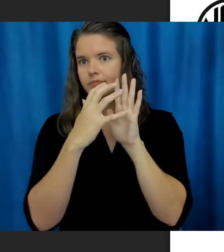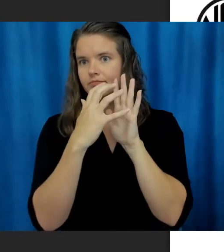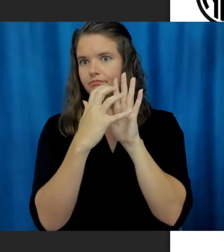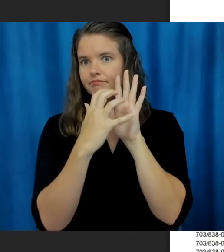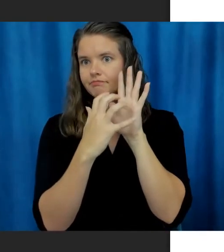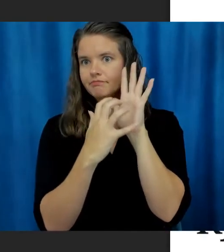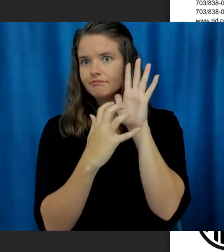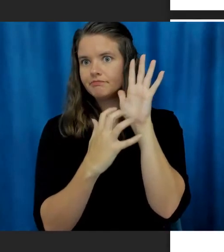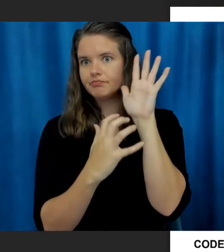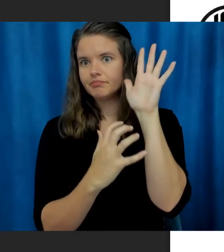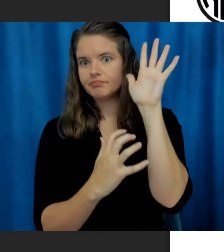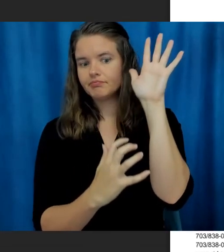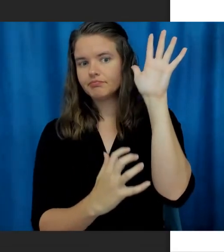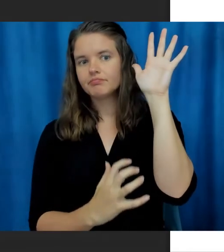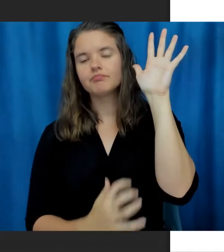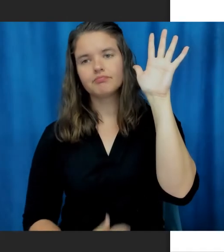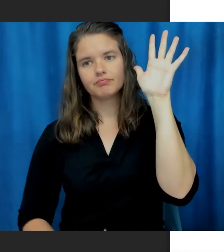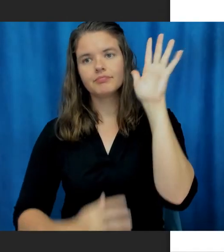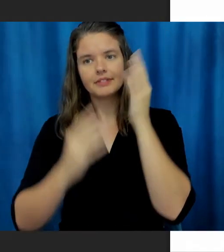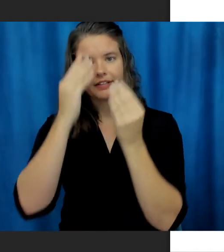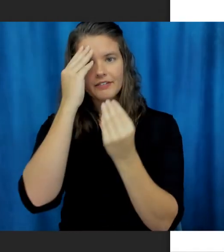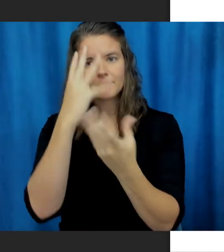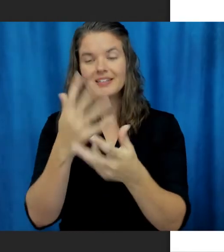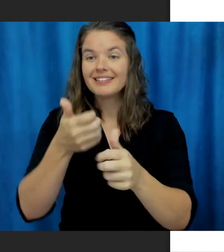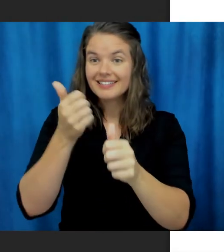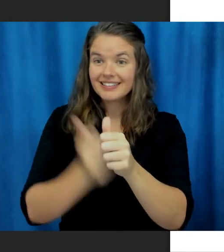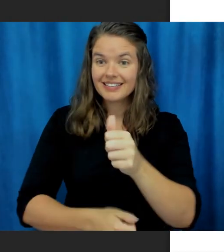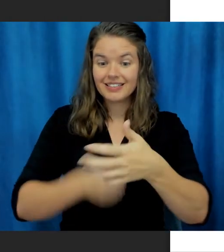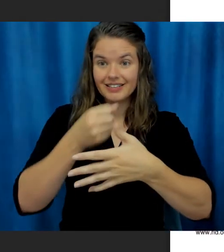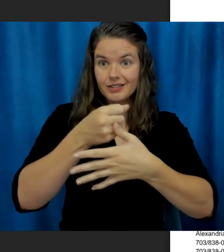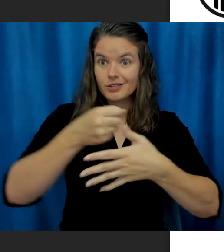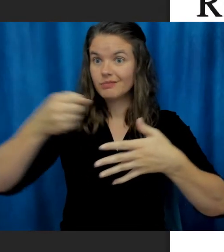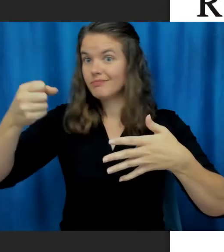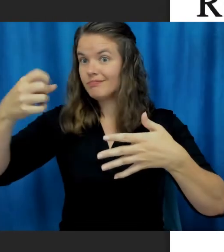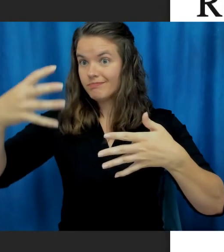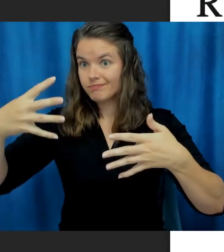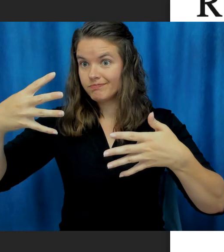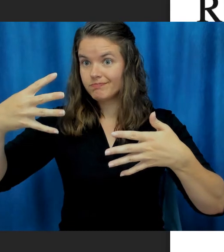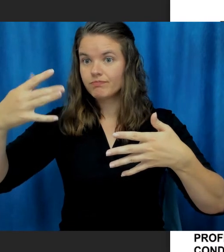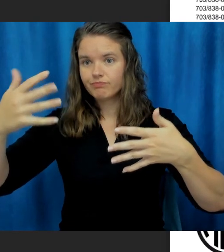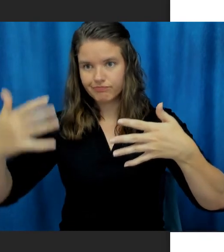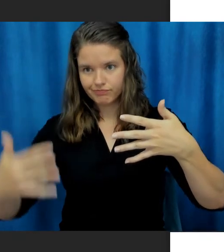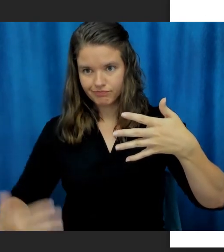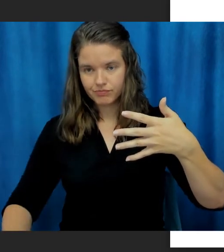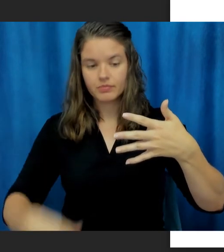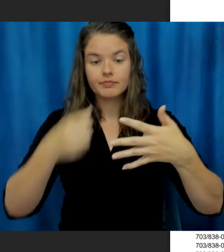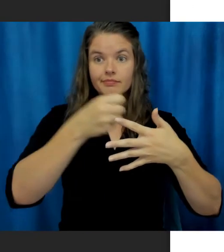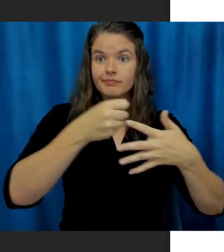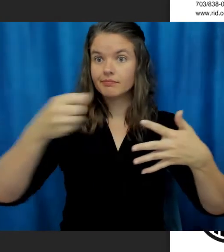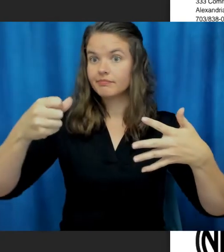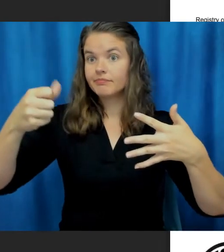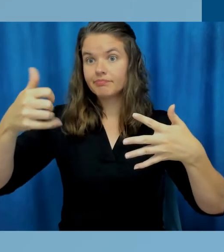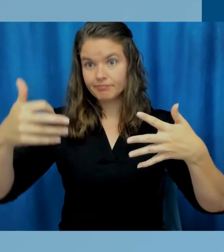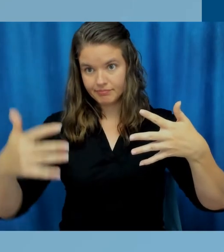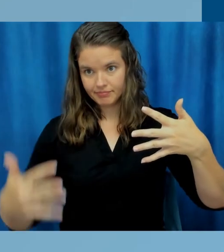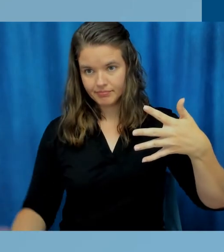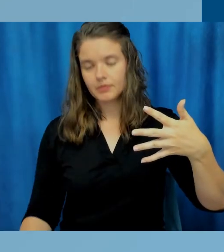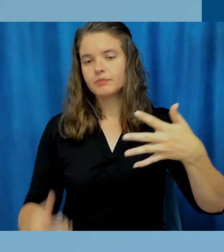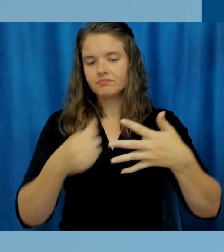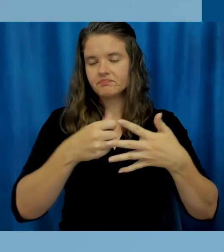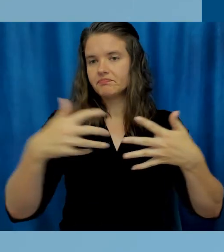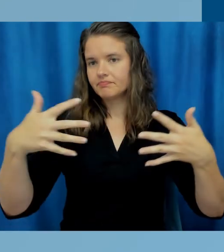pretty lengthy here, so you can see each subset underneath each code, each tenant.